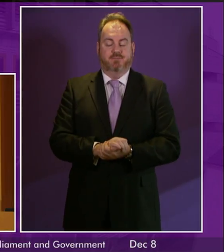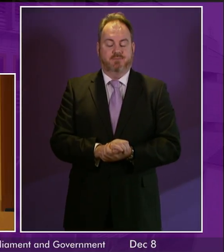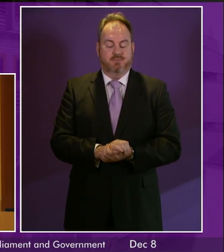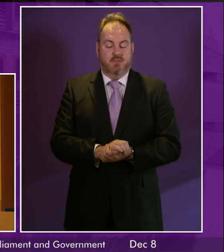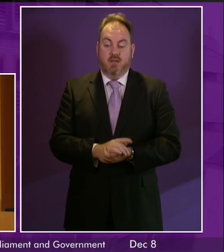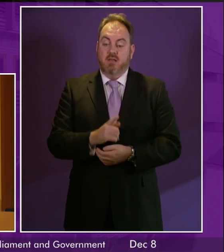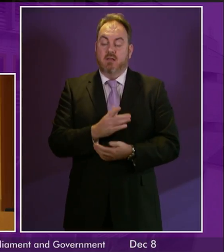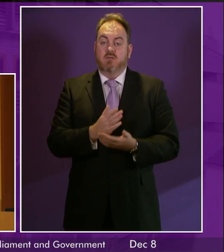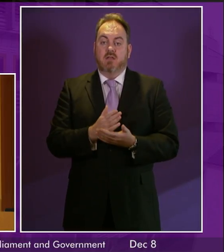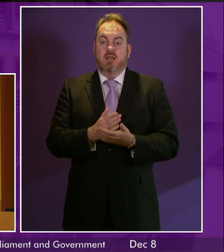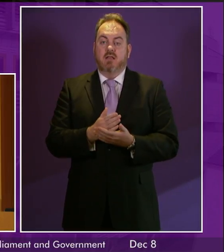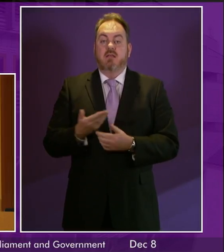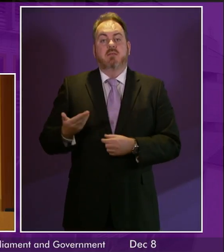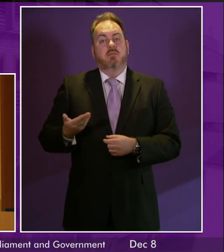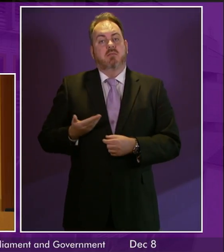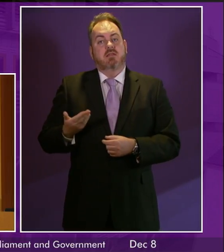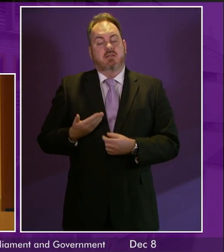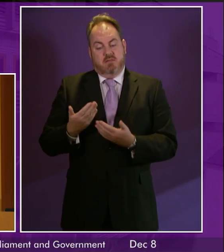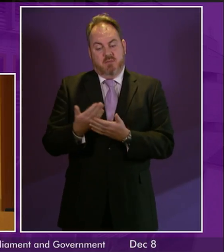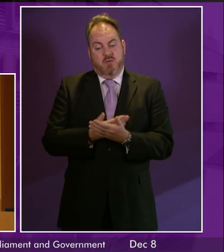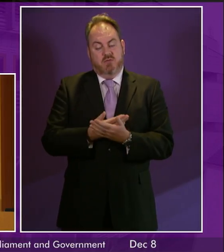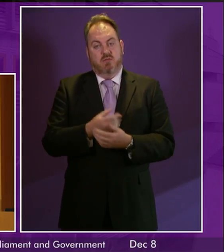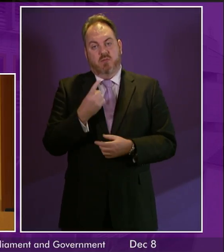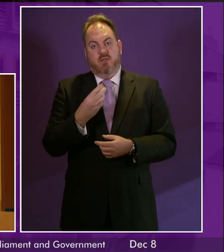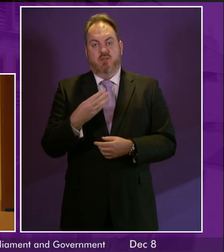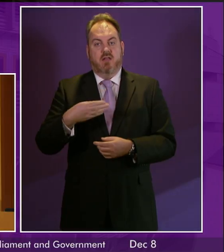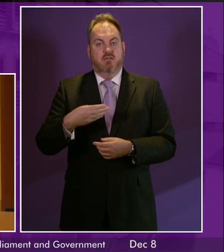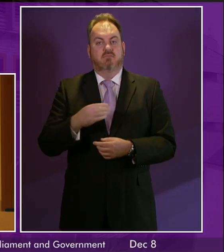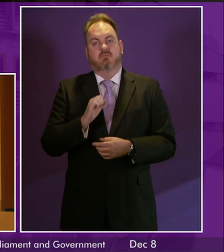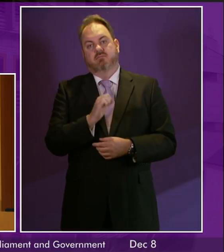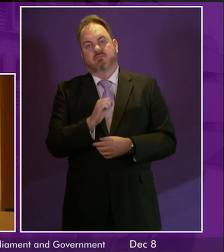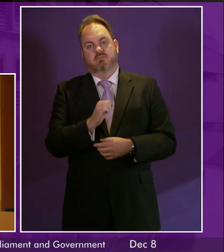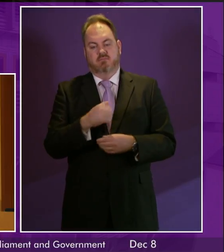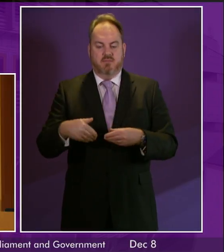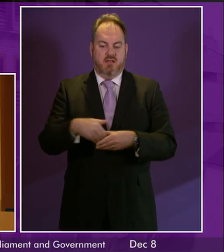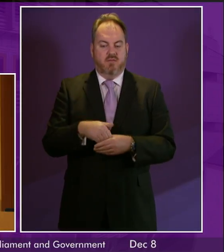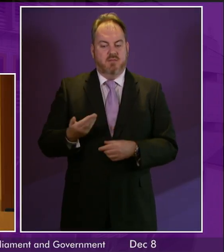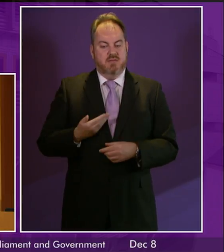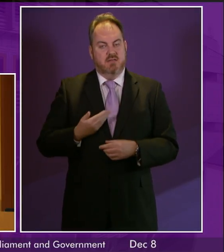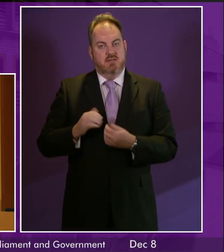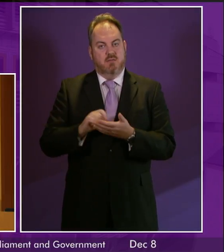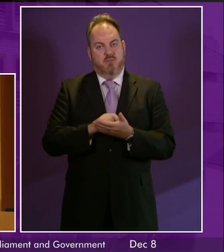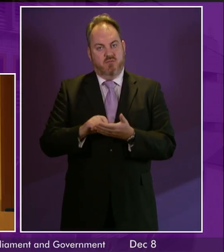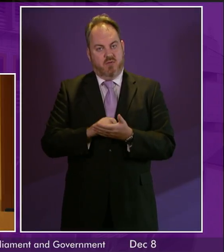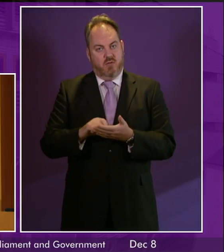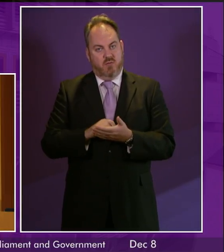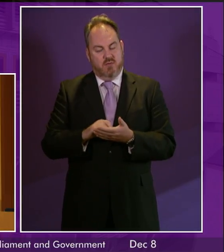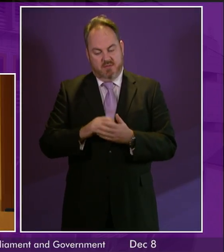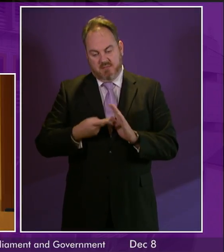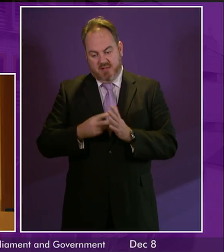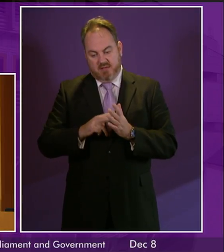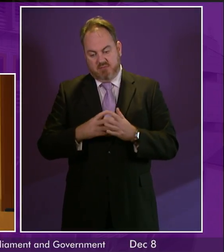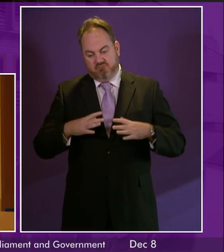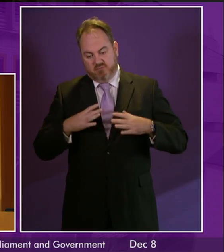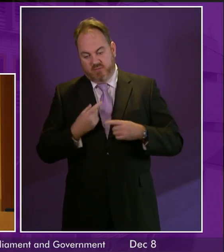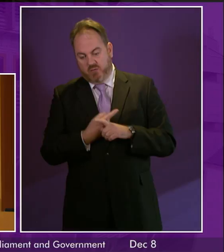business motion 3019 in the name of Joe Fitzpatrick on behalf of the Parliamentary Bureau, setting out a revised business programme for the next week. I would ask